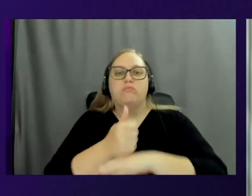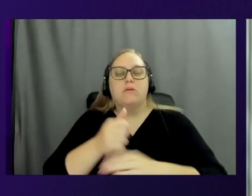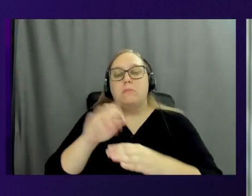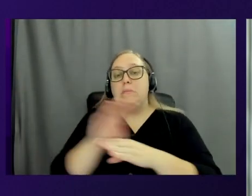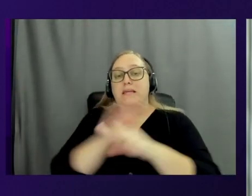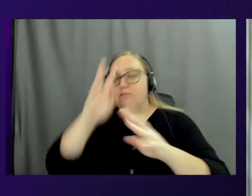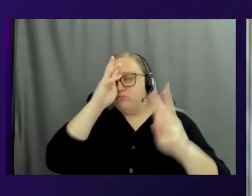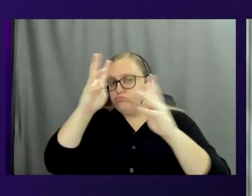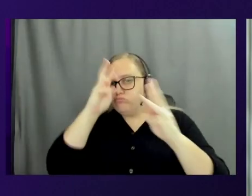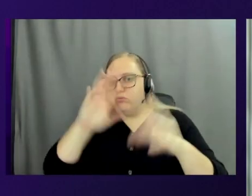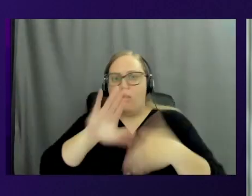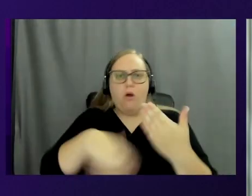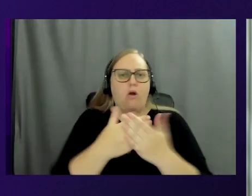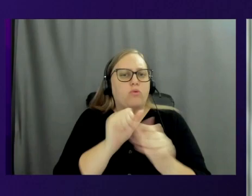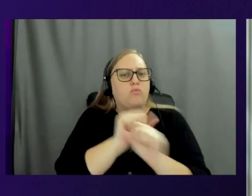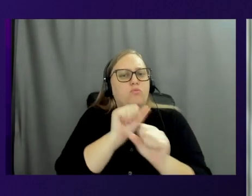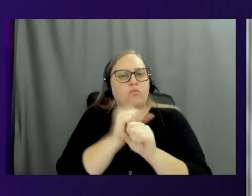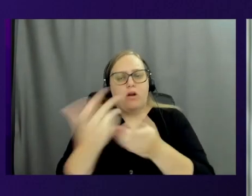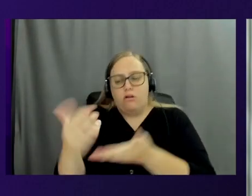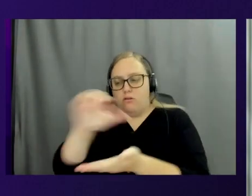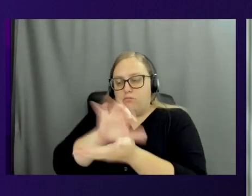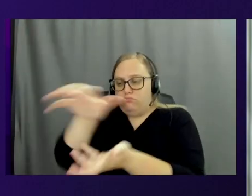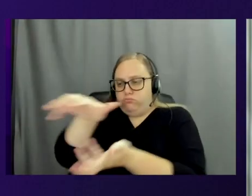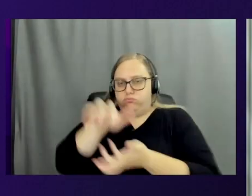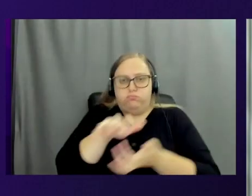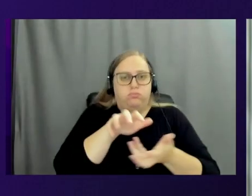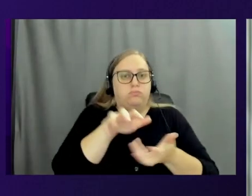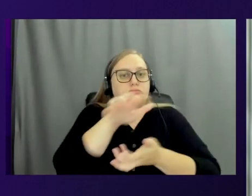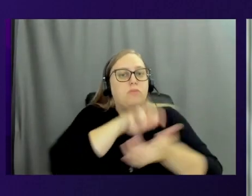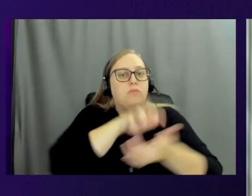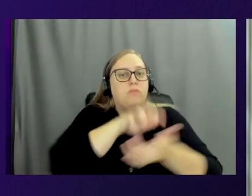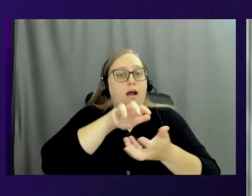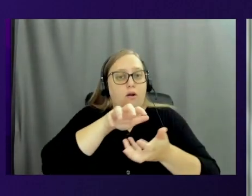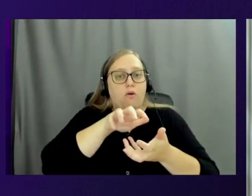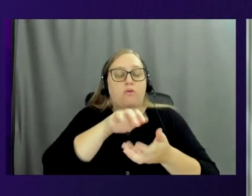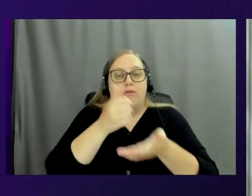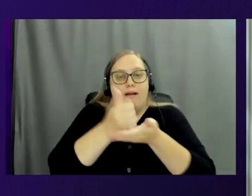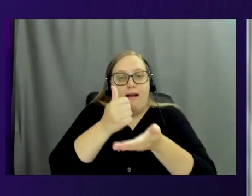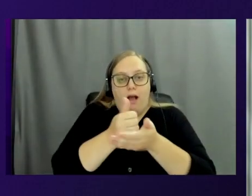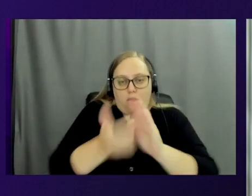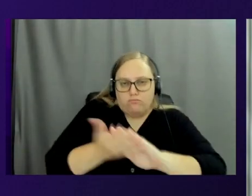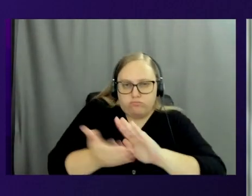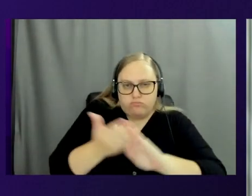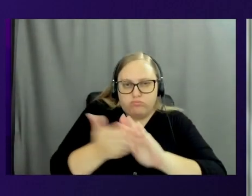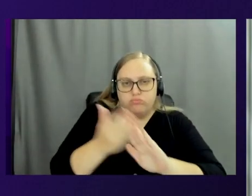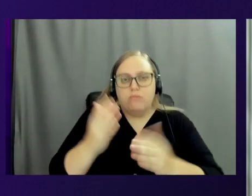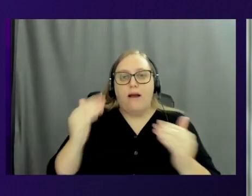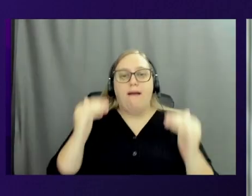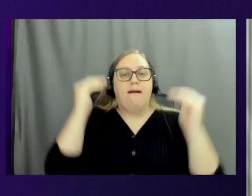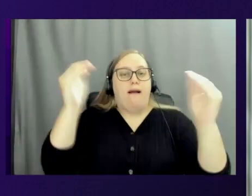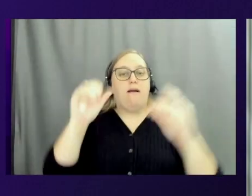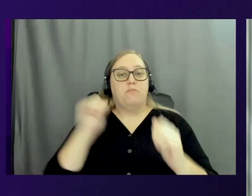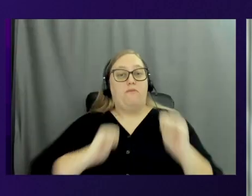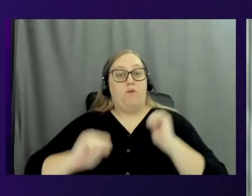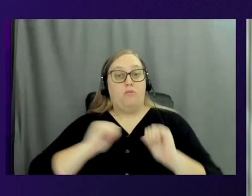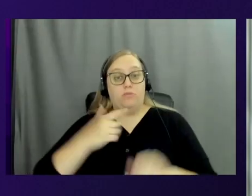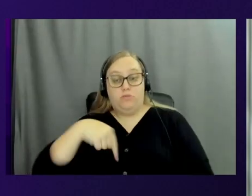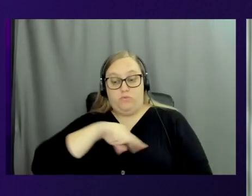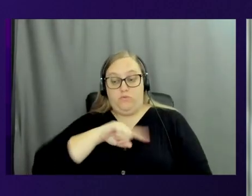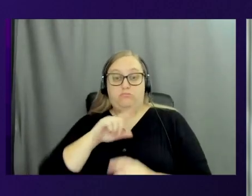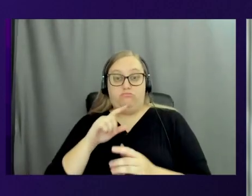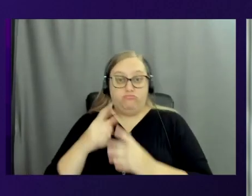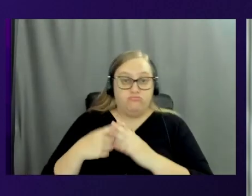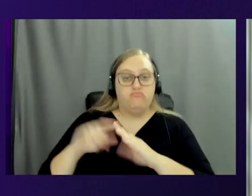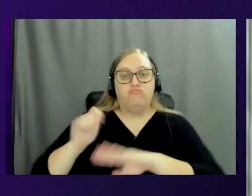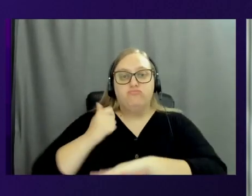any workload to the cloud and running it cost-effectively with high performance. When we first started AWS, we thought customers would